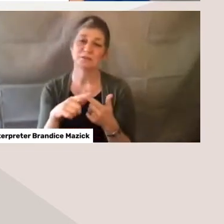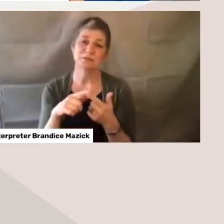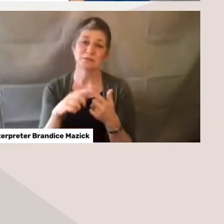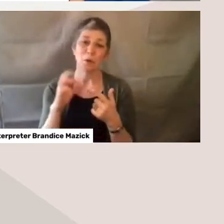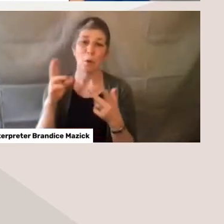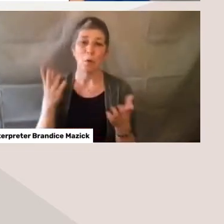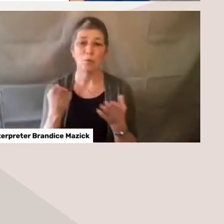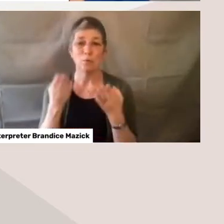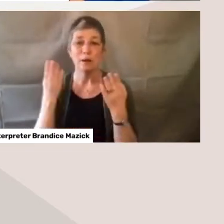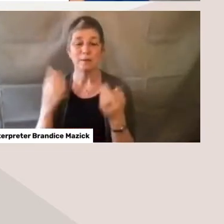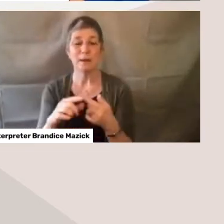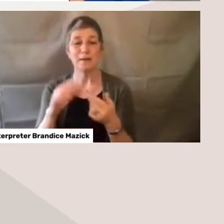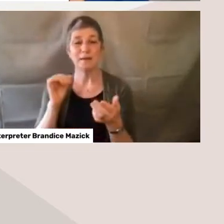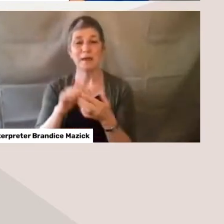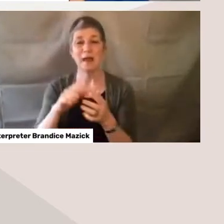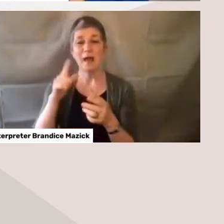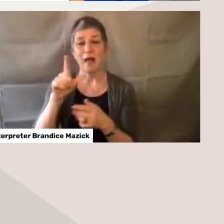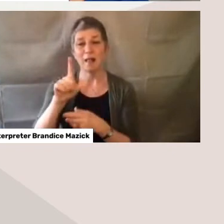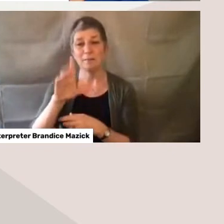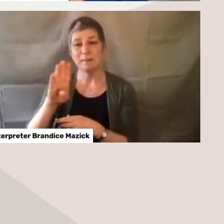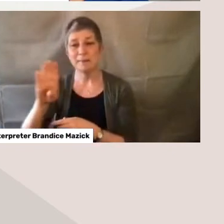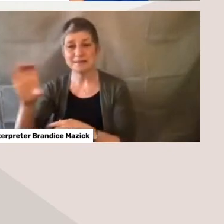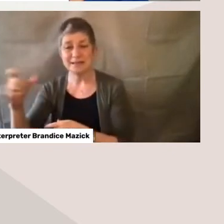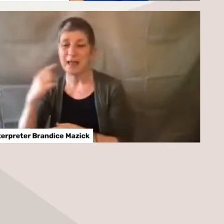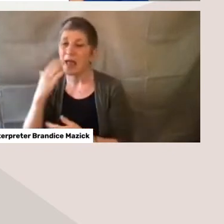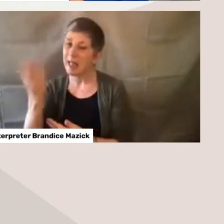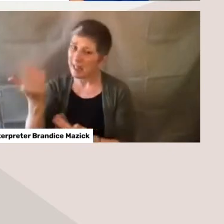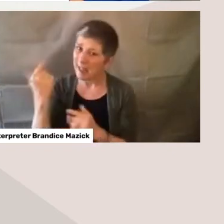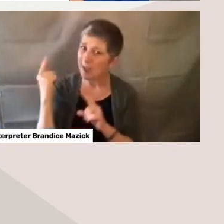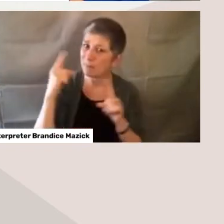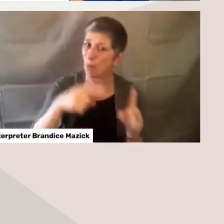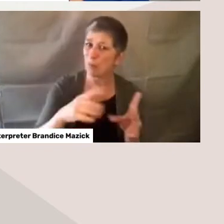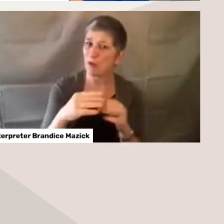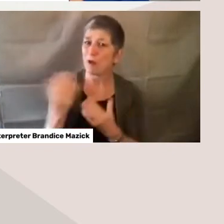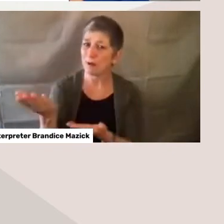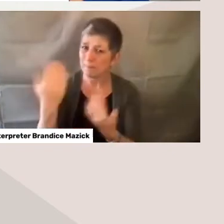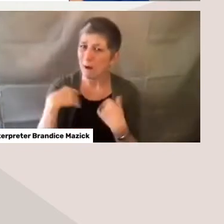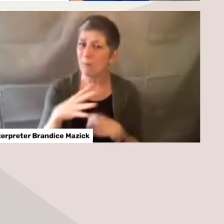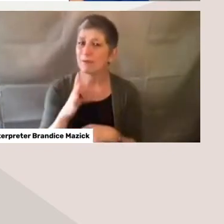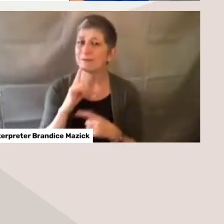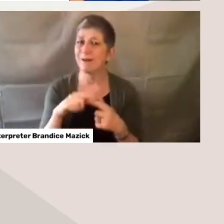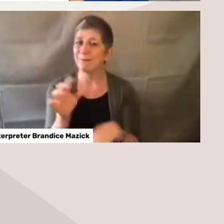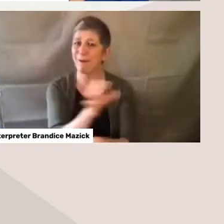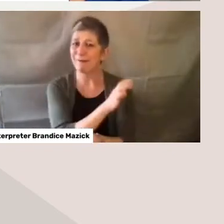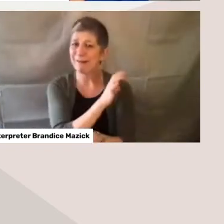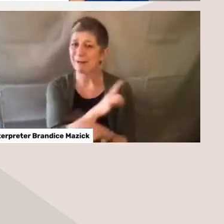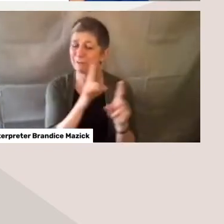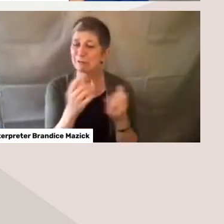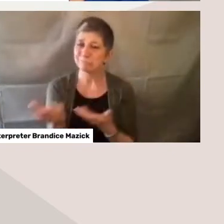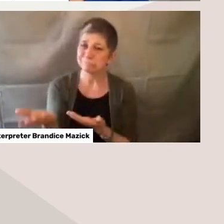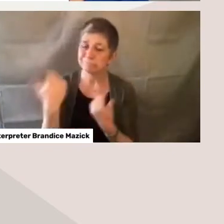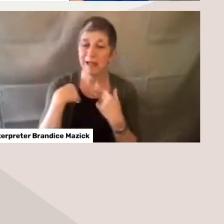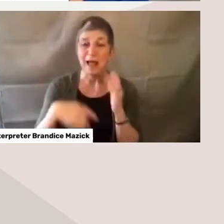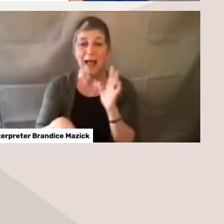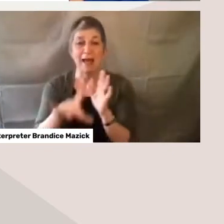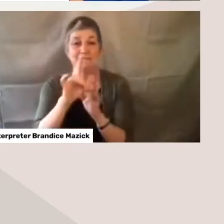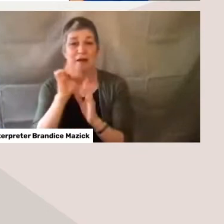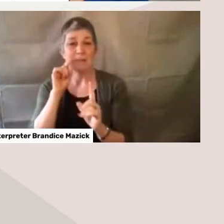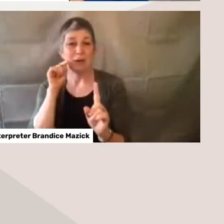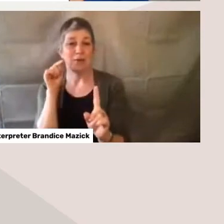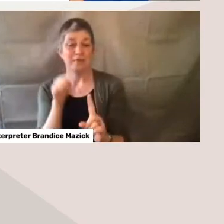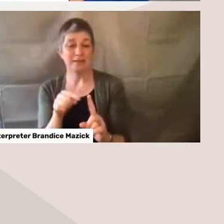even recommend LBBC. Hey, I'm going to this conference, girl, we're going to talk about clinical trials. Because I found out about